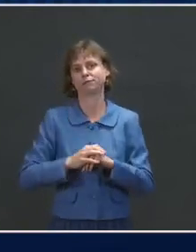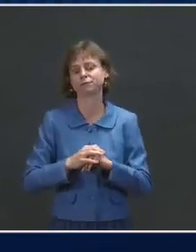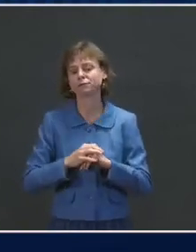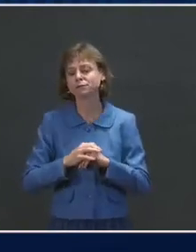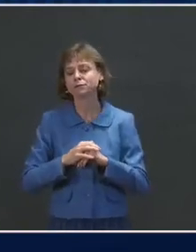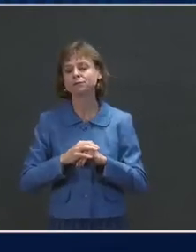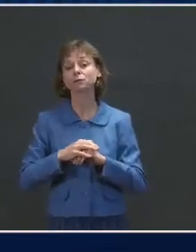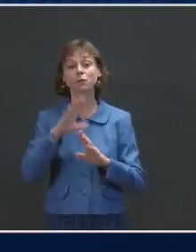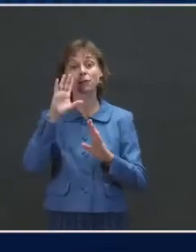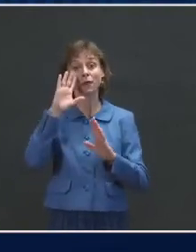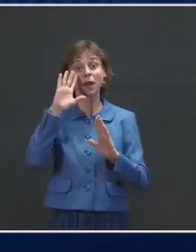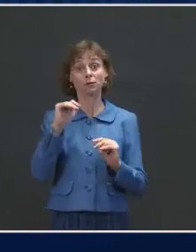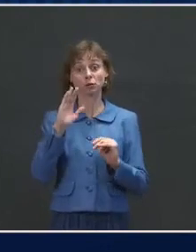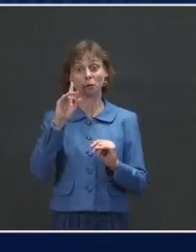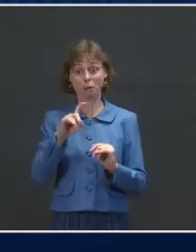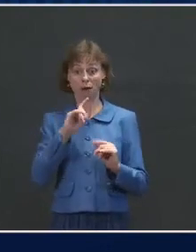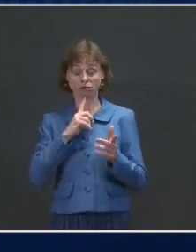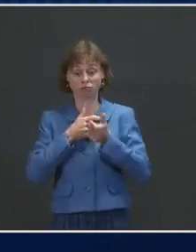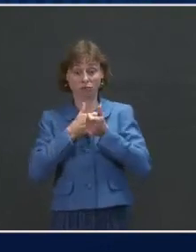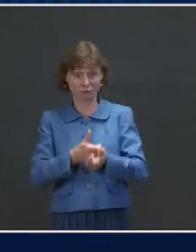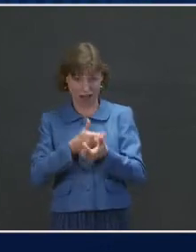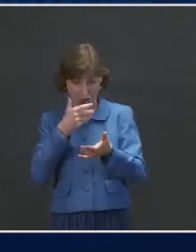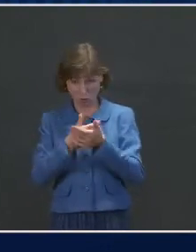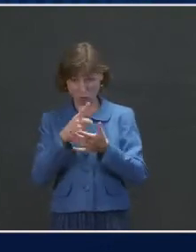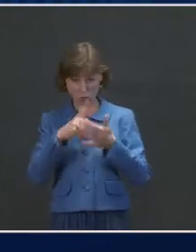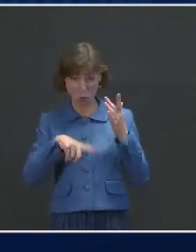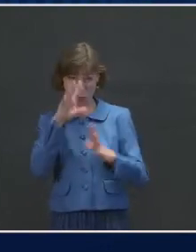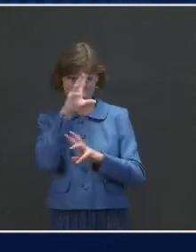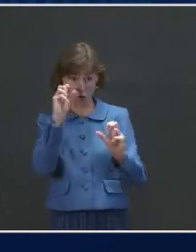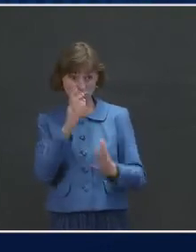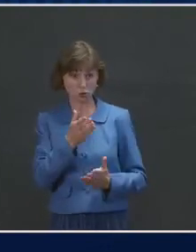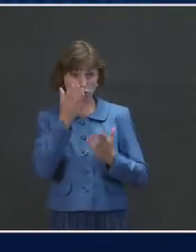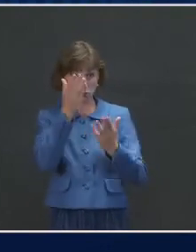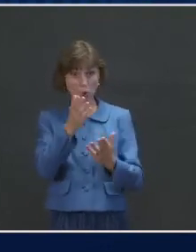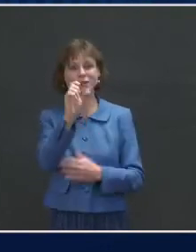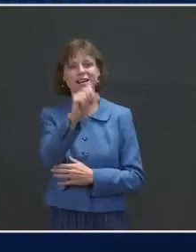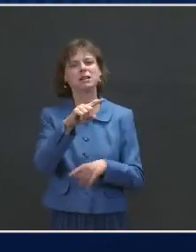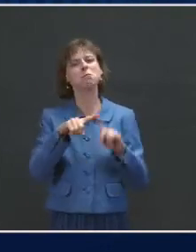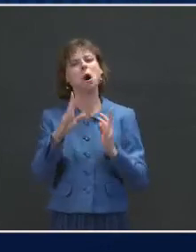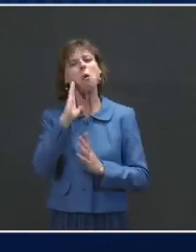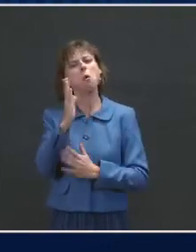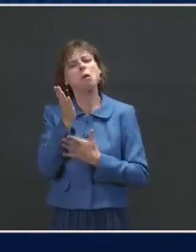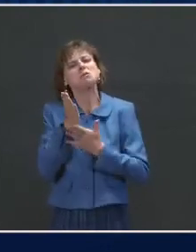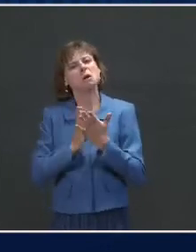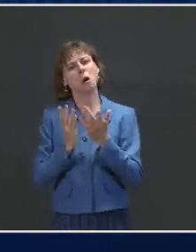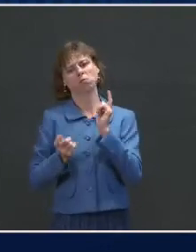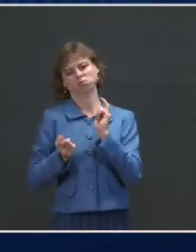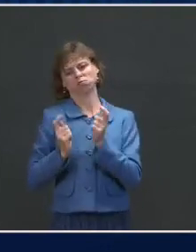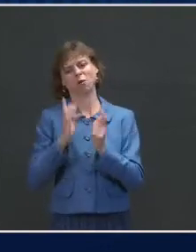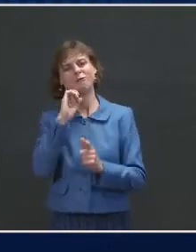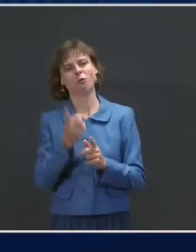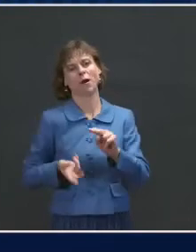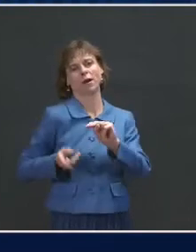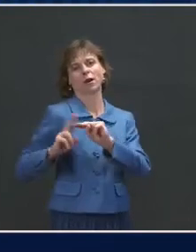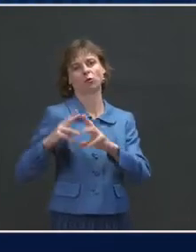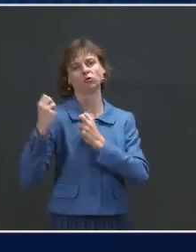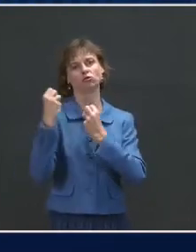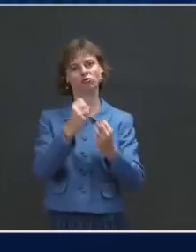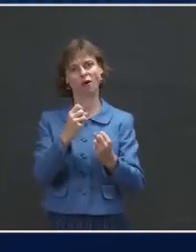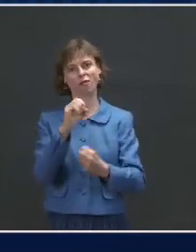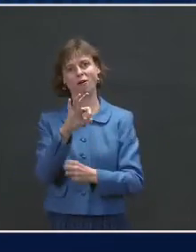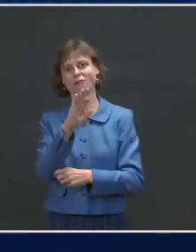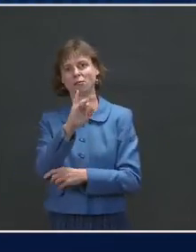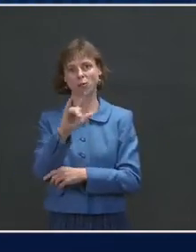track closely with what the president has proposed, but there will, of course, be adjustments to strengthen the bill and tweaks as a result of